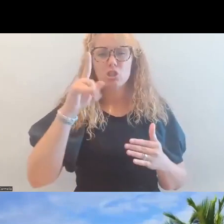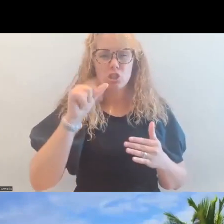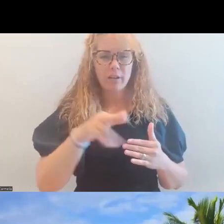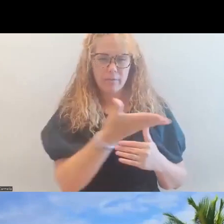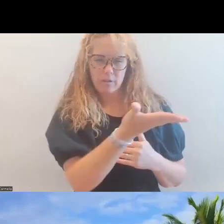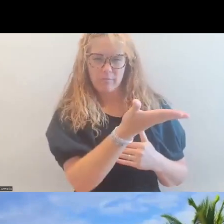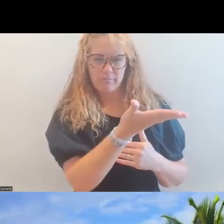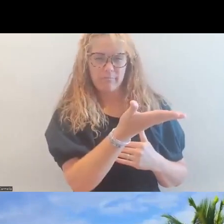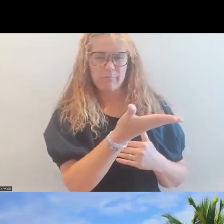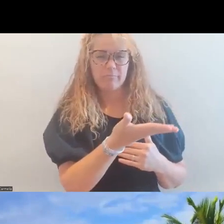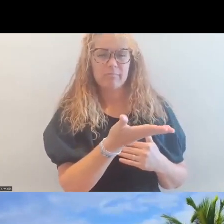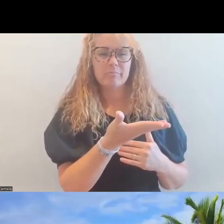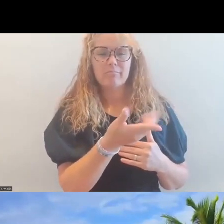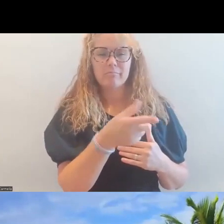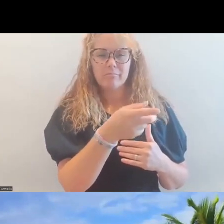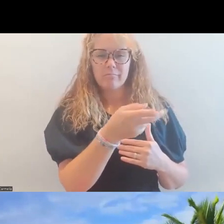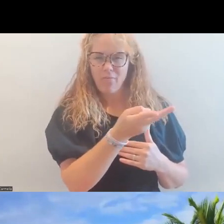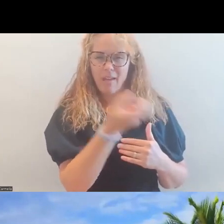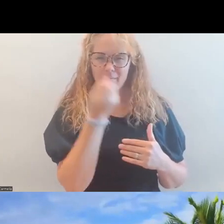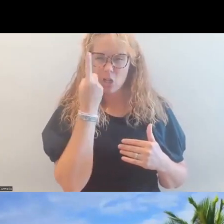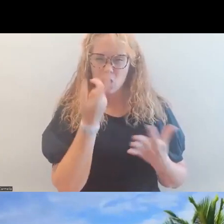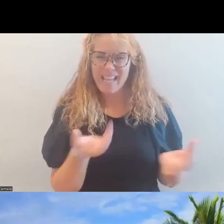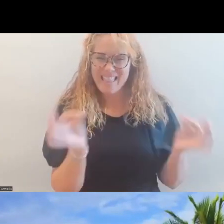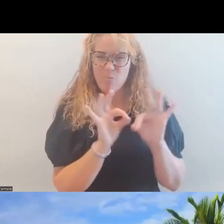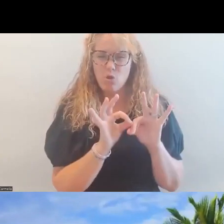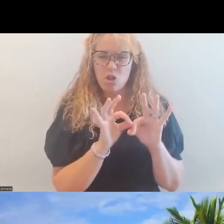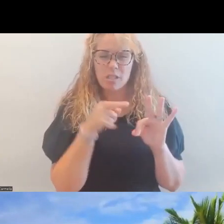Center understand the importance and value of this initiative.